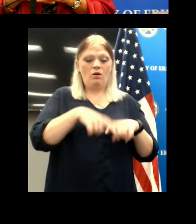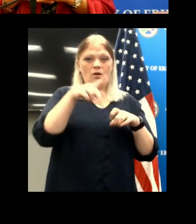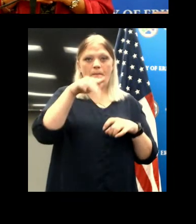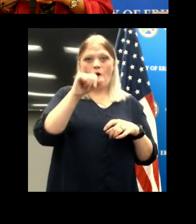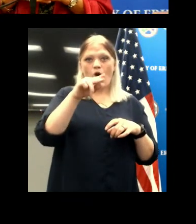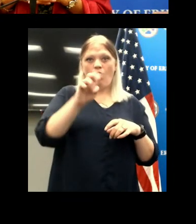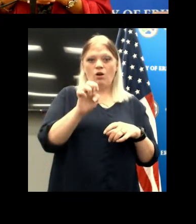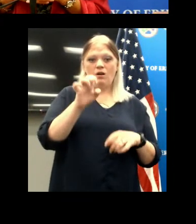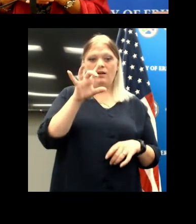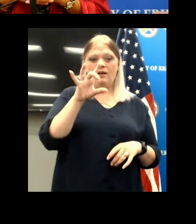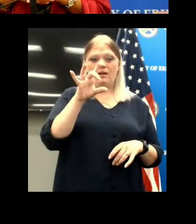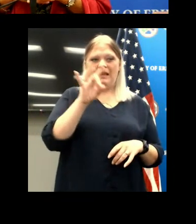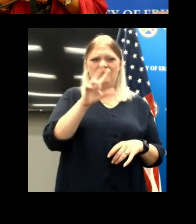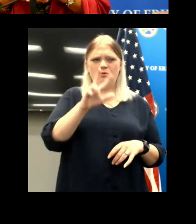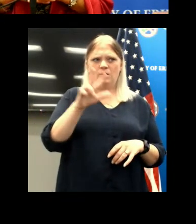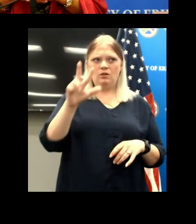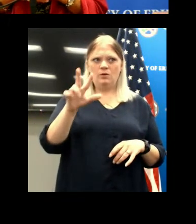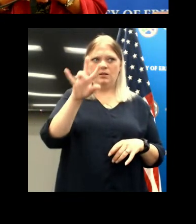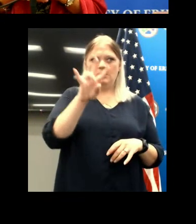at